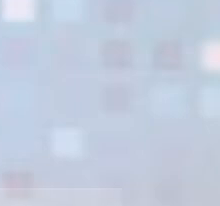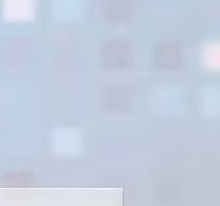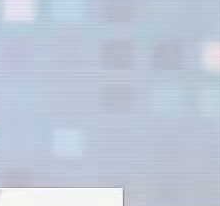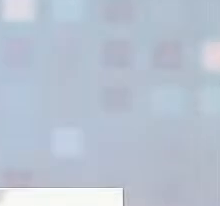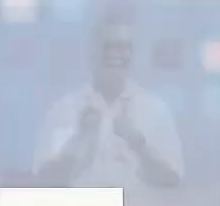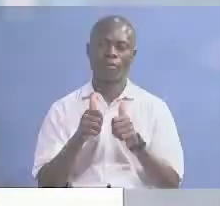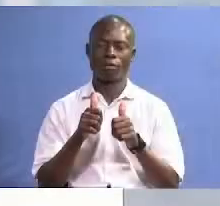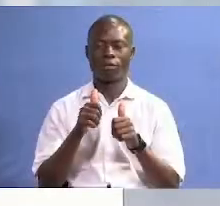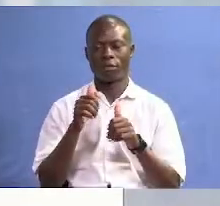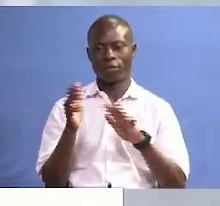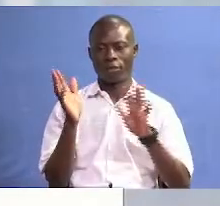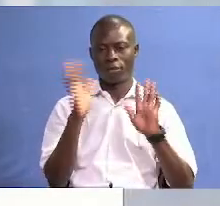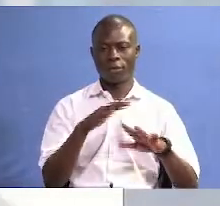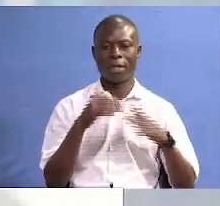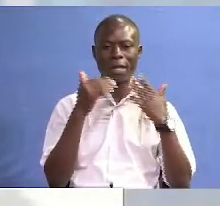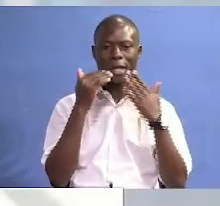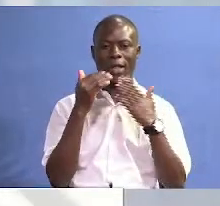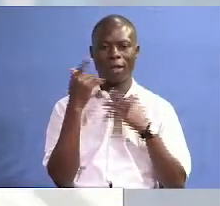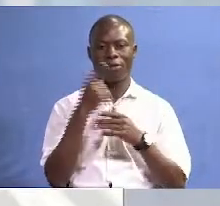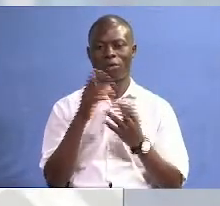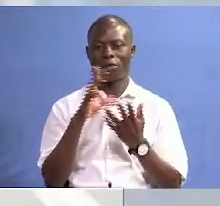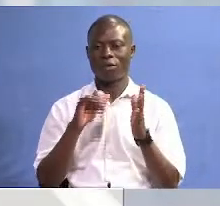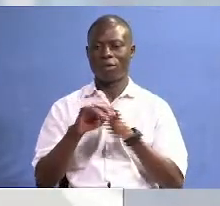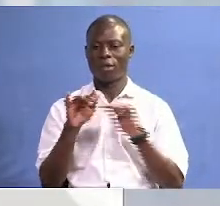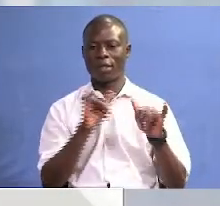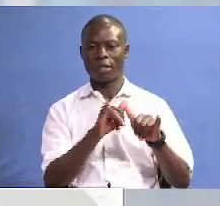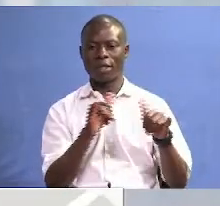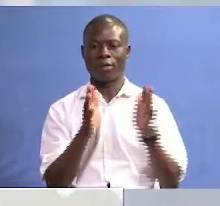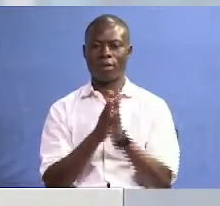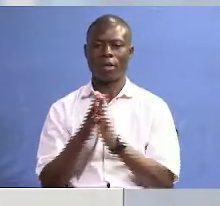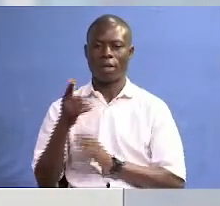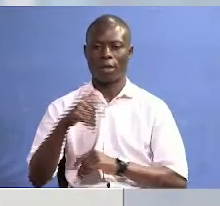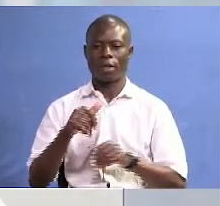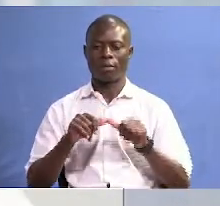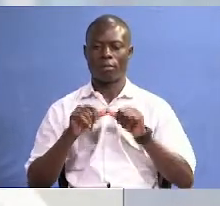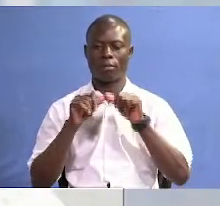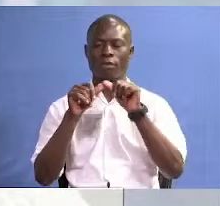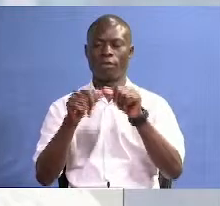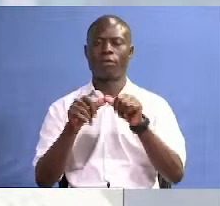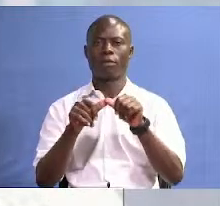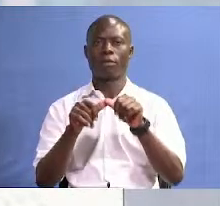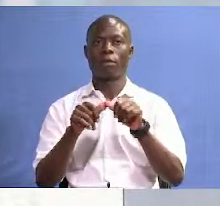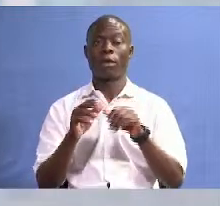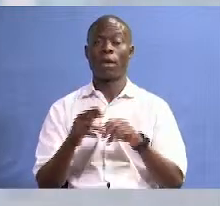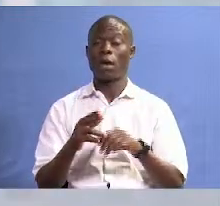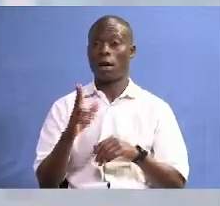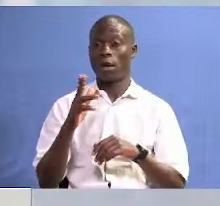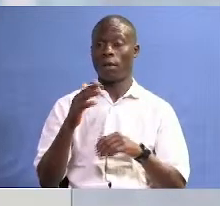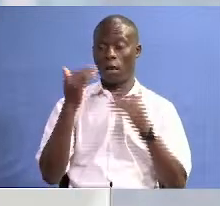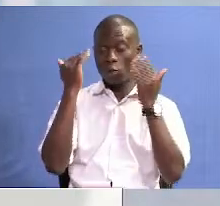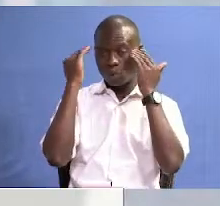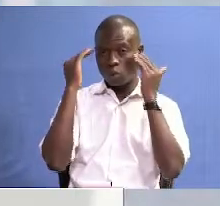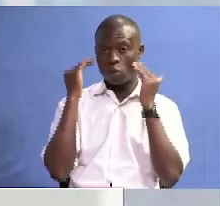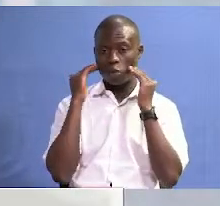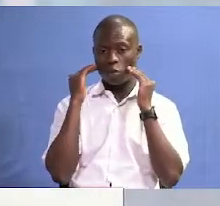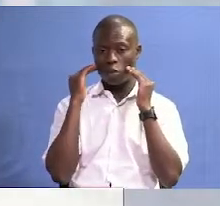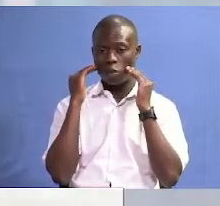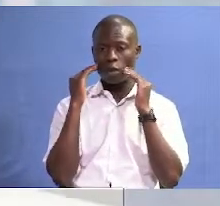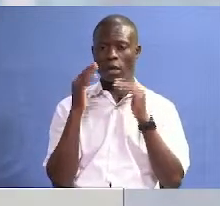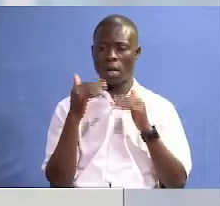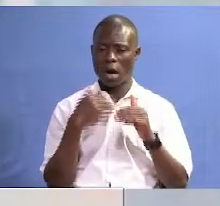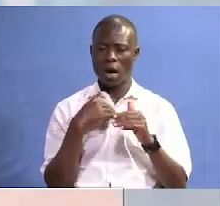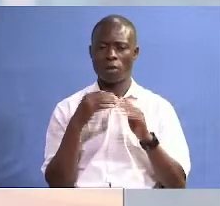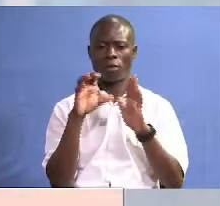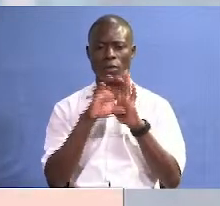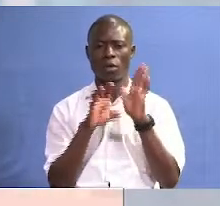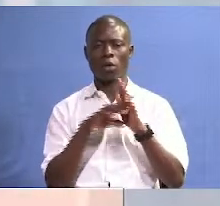Right, welcome back and thank you for choosing to stay with us. Now let's move on. The High Court has declined to issue orders to